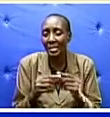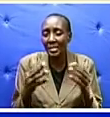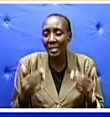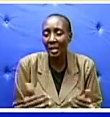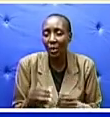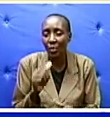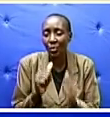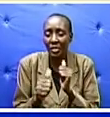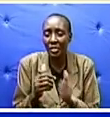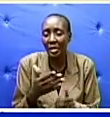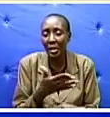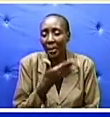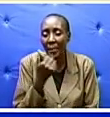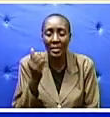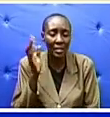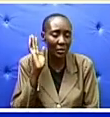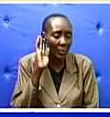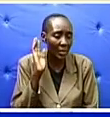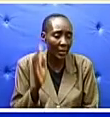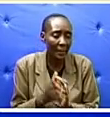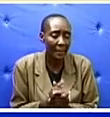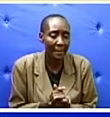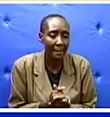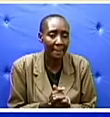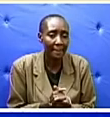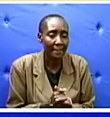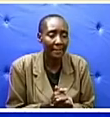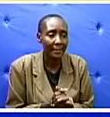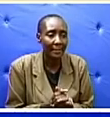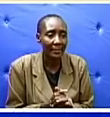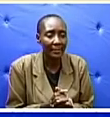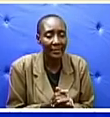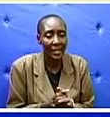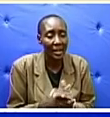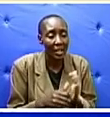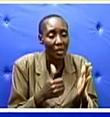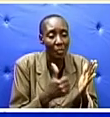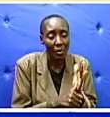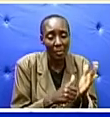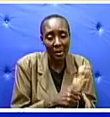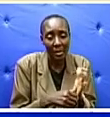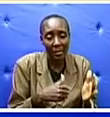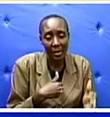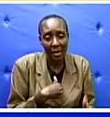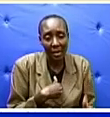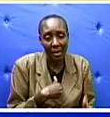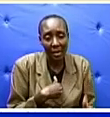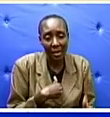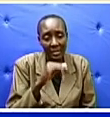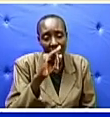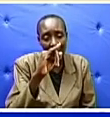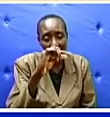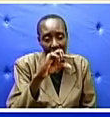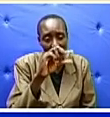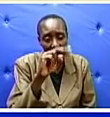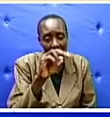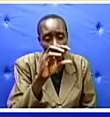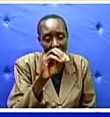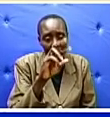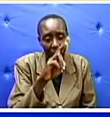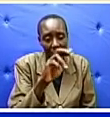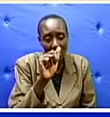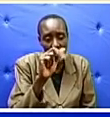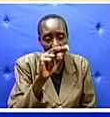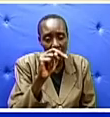right now? I think the major issue is ignorance, especially, you know, the younger people, we are talking about teens, we are talking about young